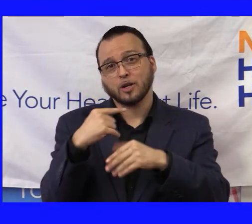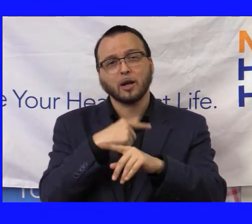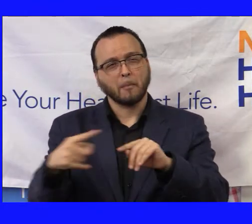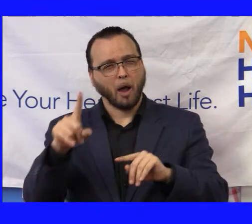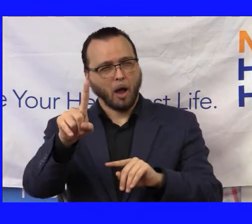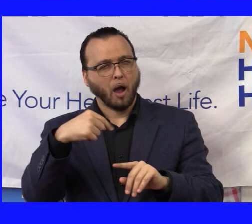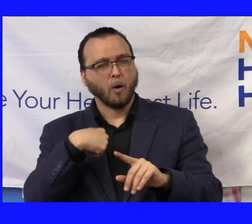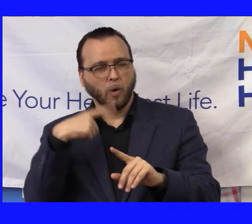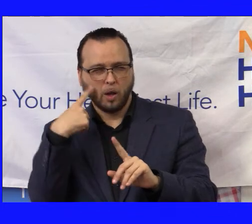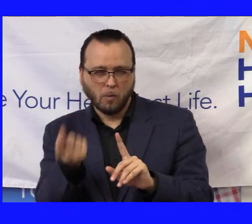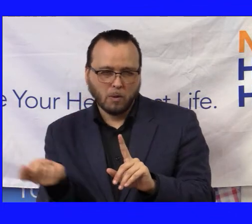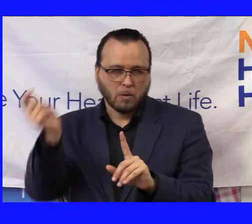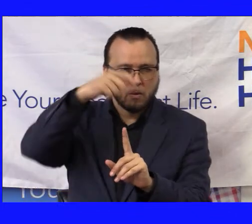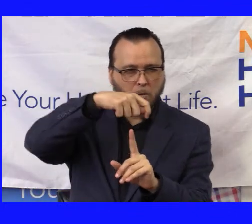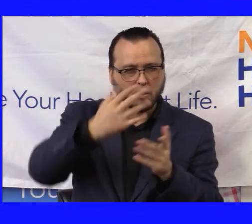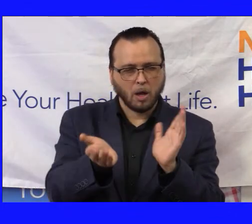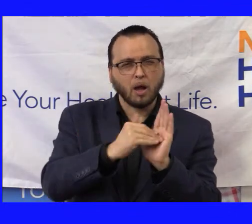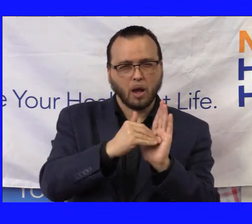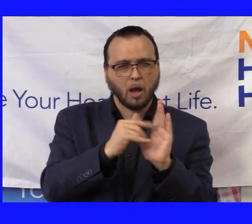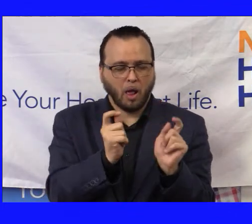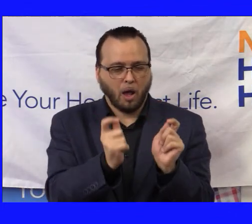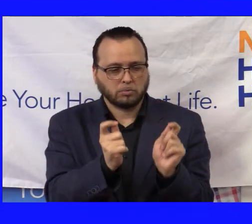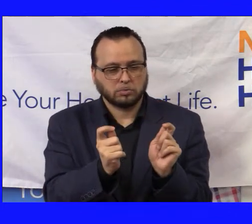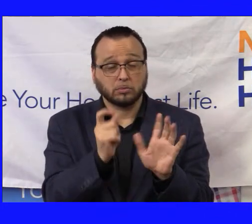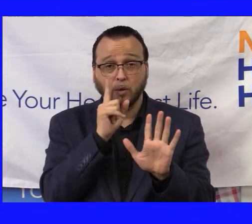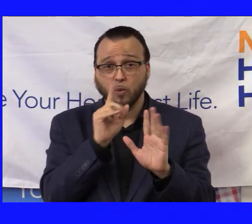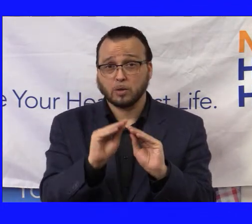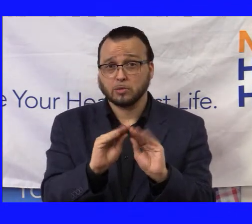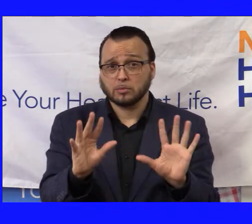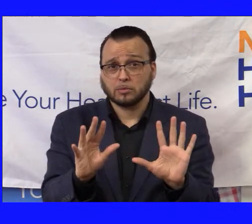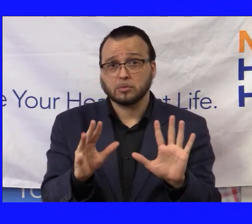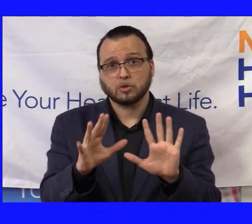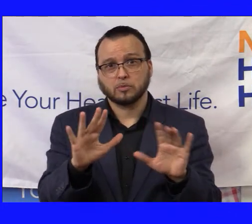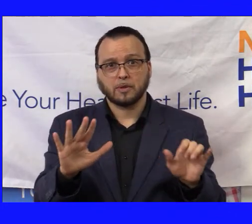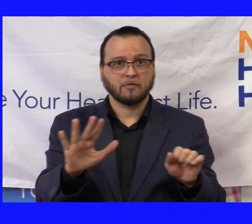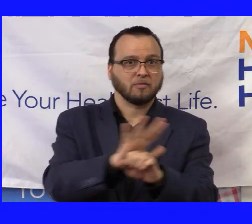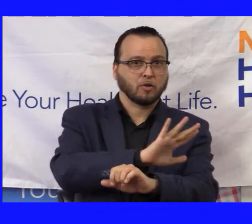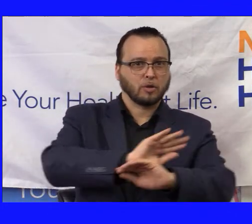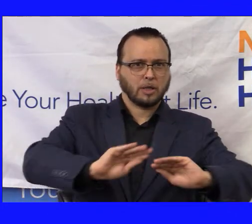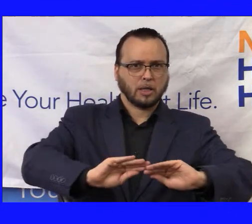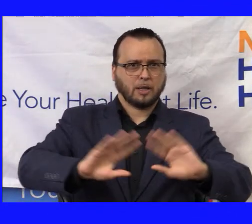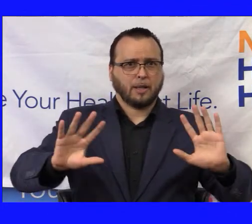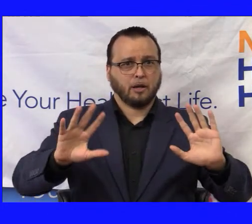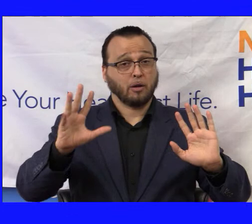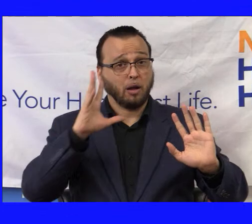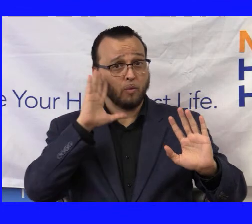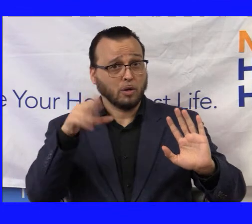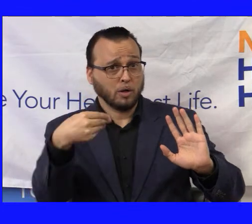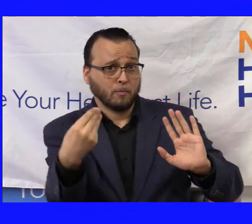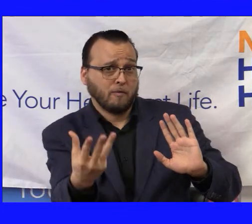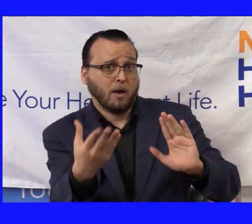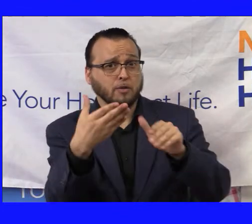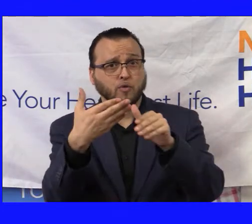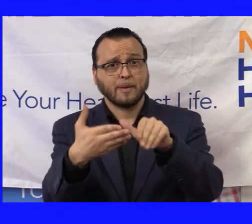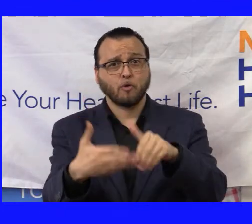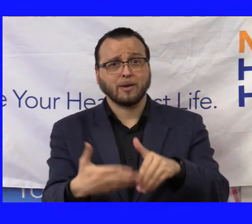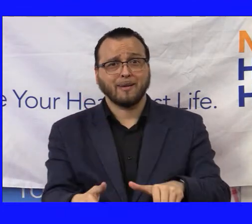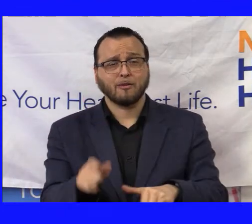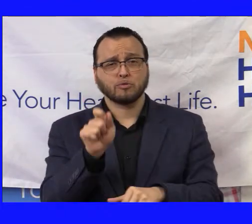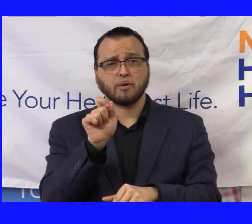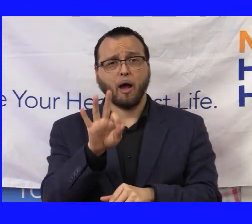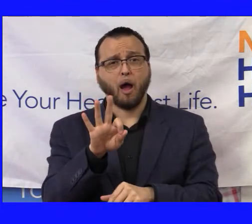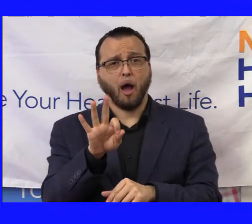round back on that, Sally, just so that we're fully clear, and we'll provide you a breakdown